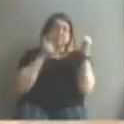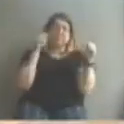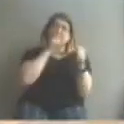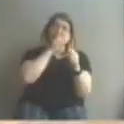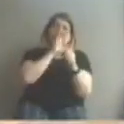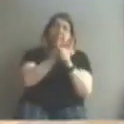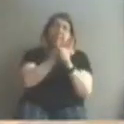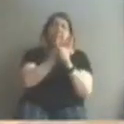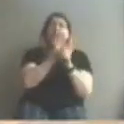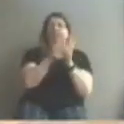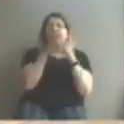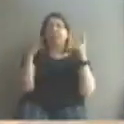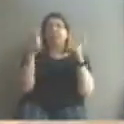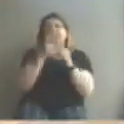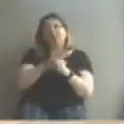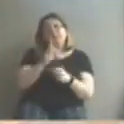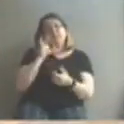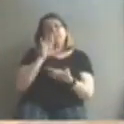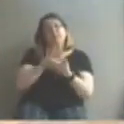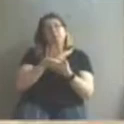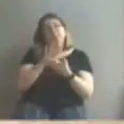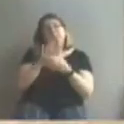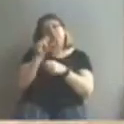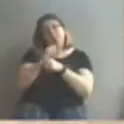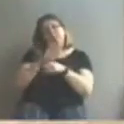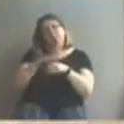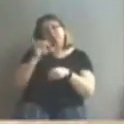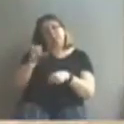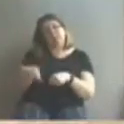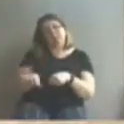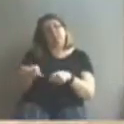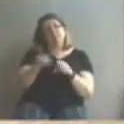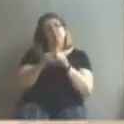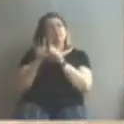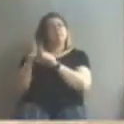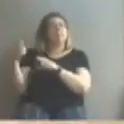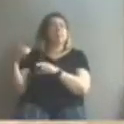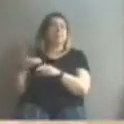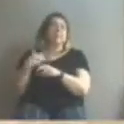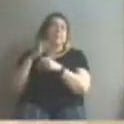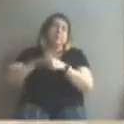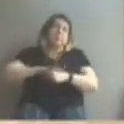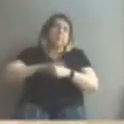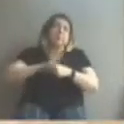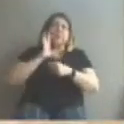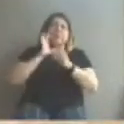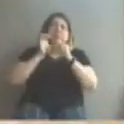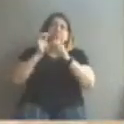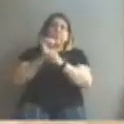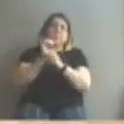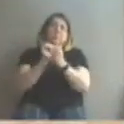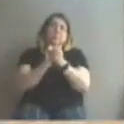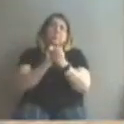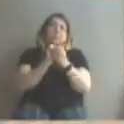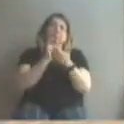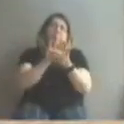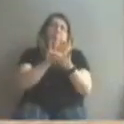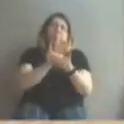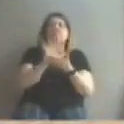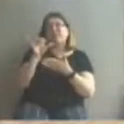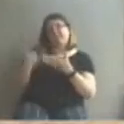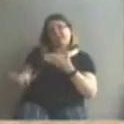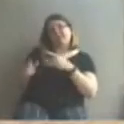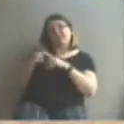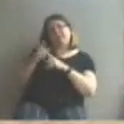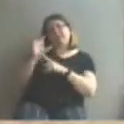large amount of pressure for our schools that are working on this. We also feel pressure and will continue to work with our schools. Most of that funding is coming from the